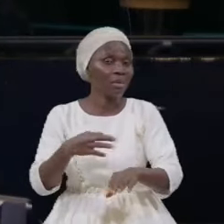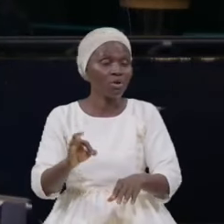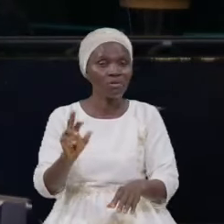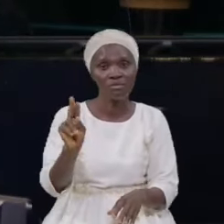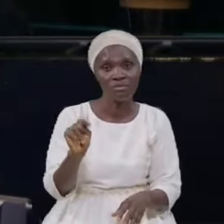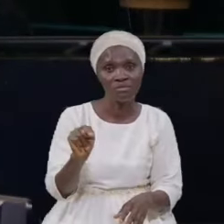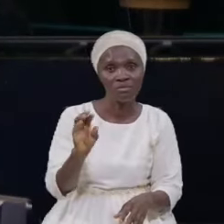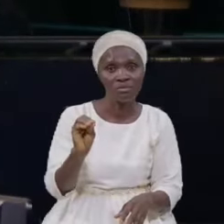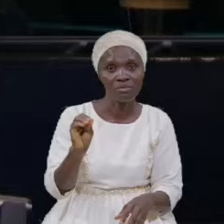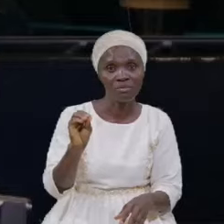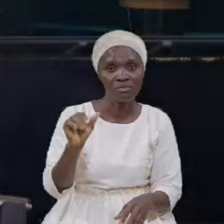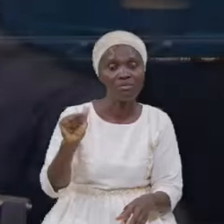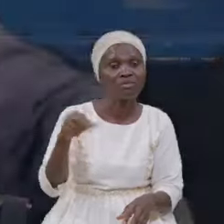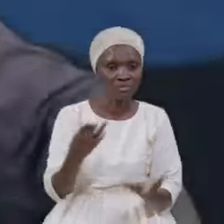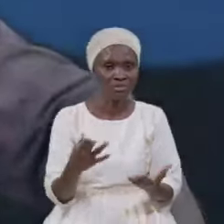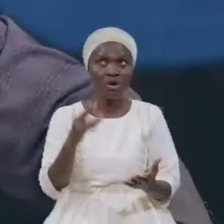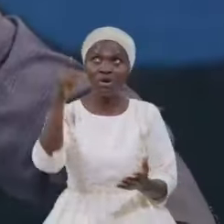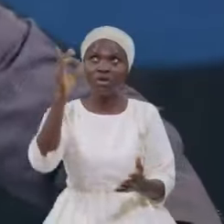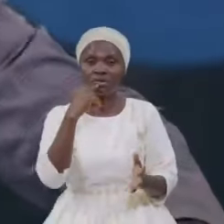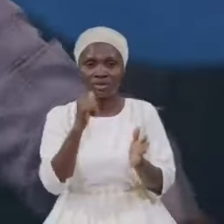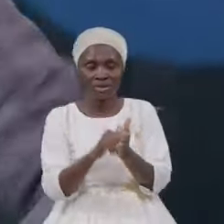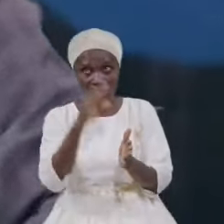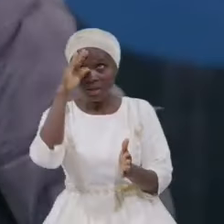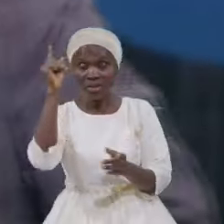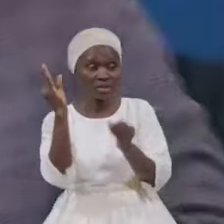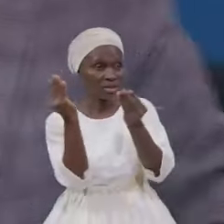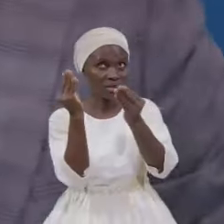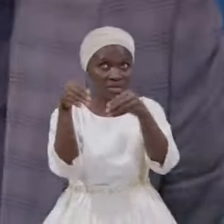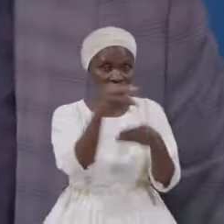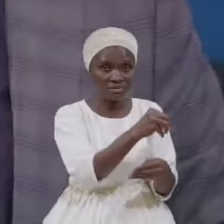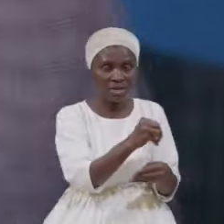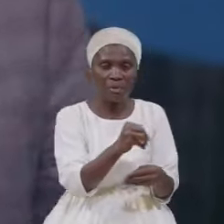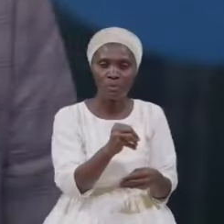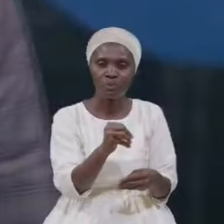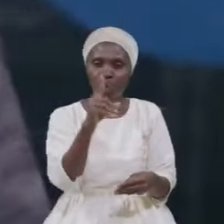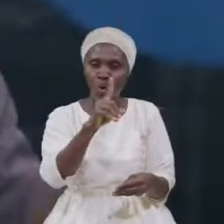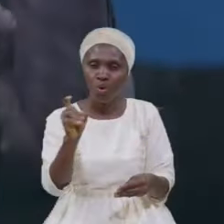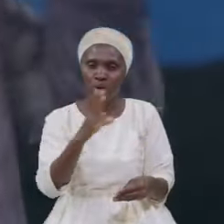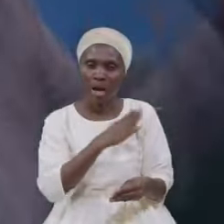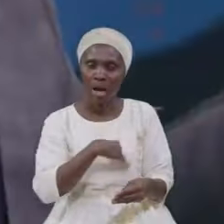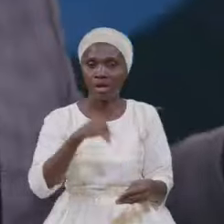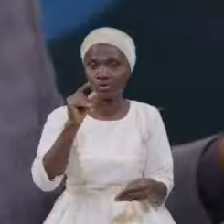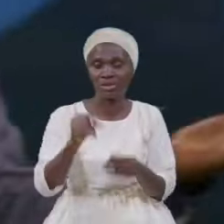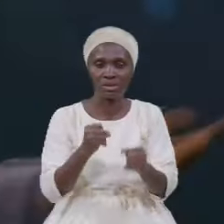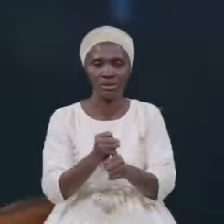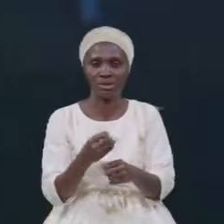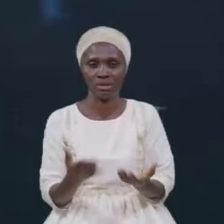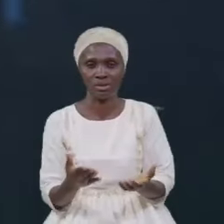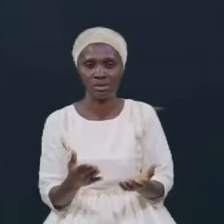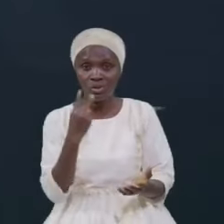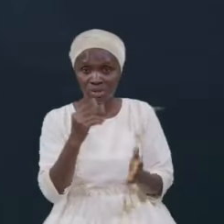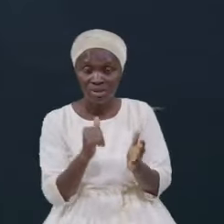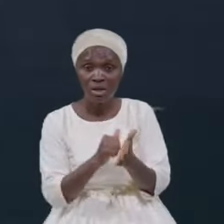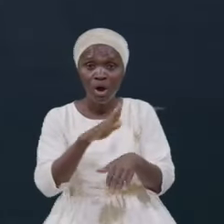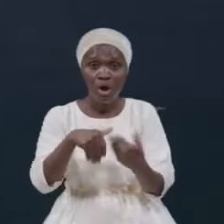years. You will think that all through the 120 years, those people will be